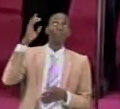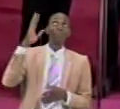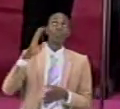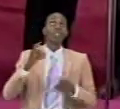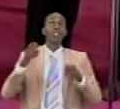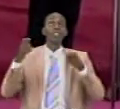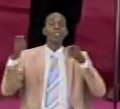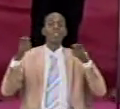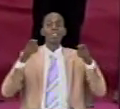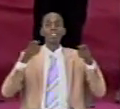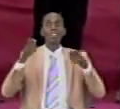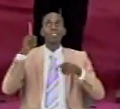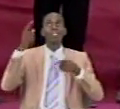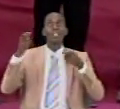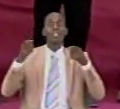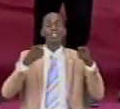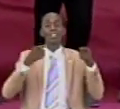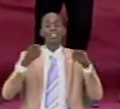celebrated